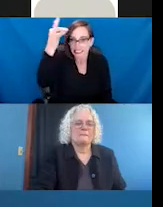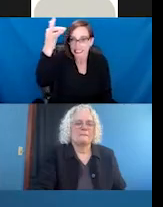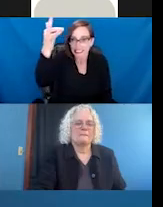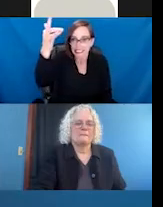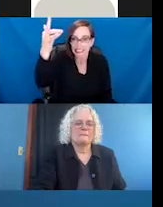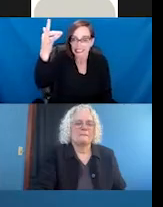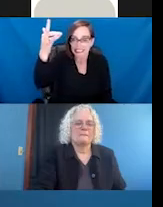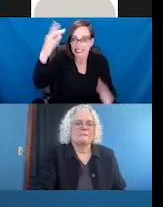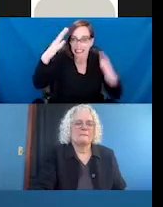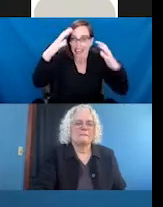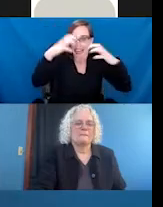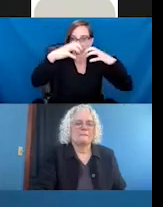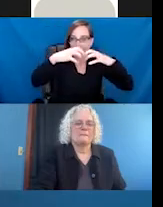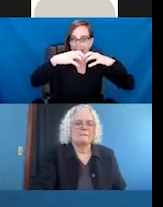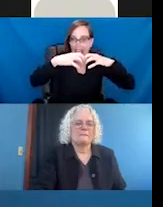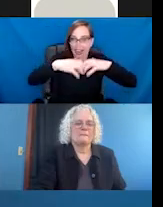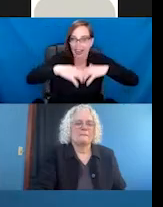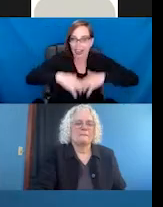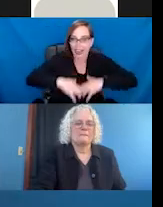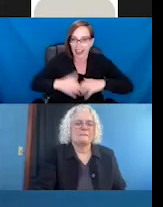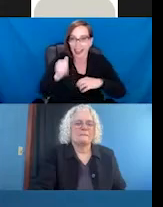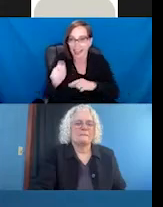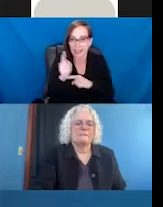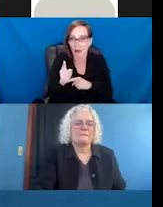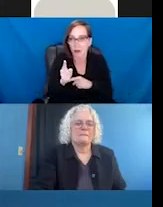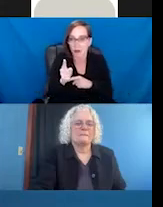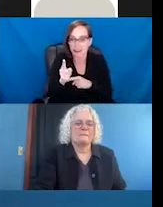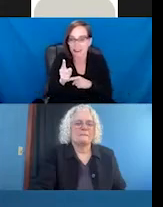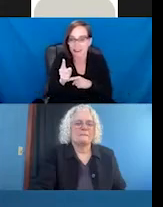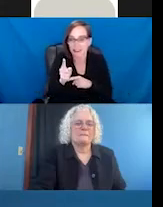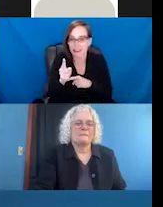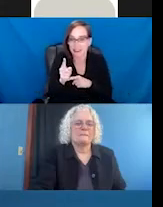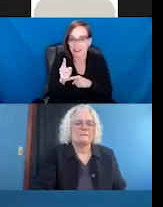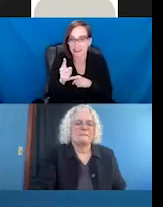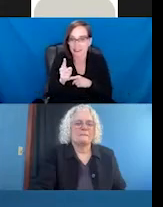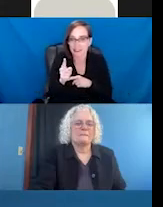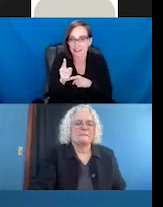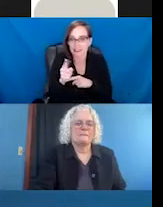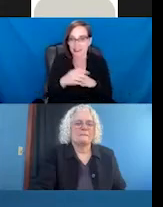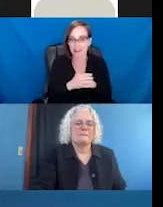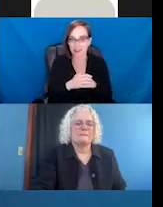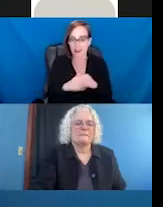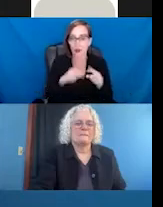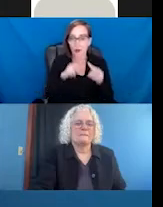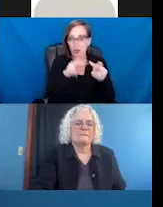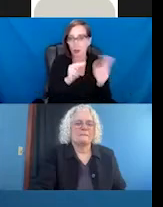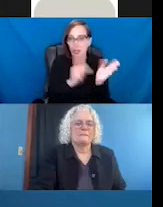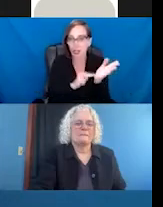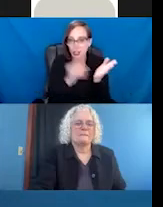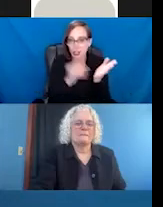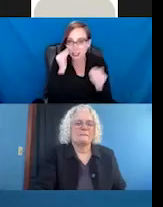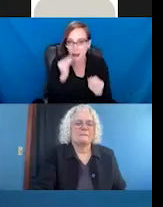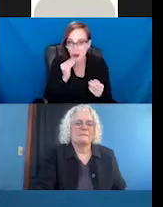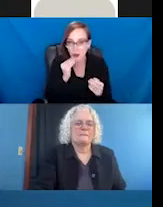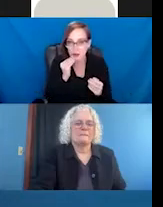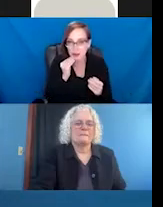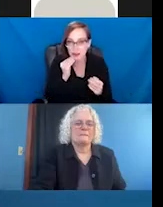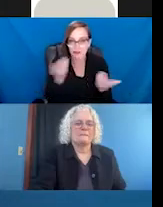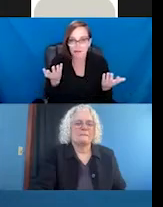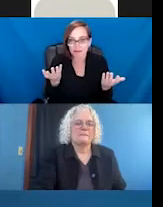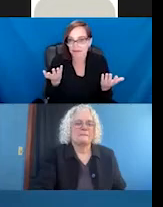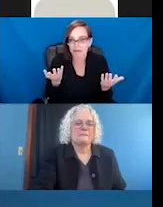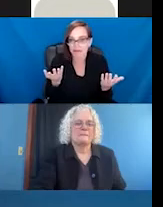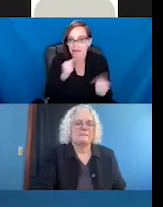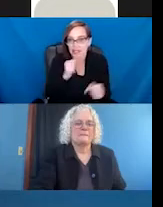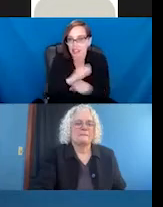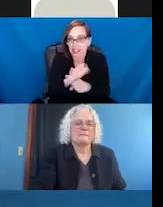very easily collapse at any moment. When you look at nursing homes, we can't find enough people to